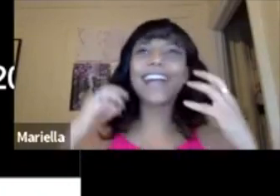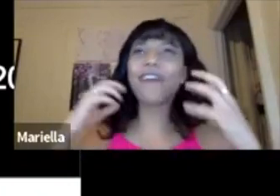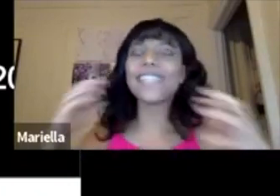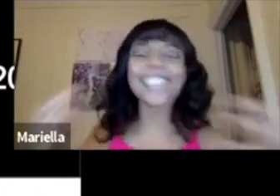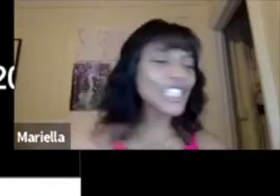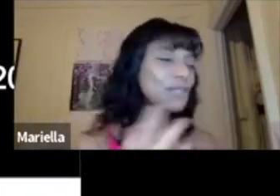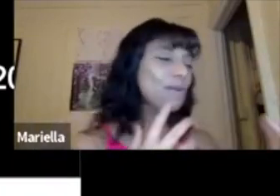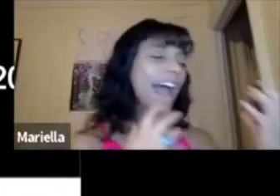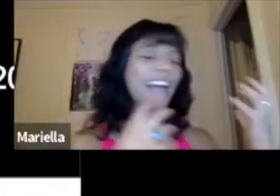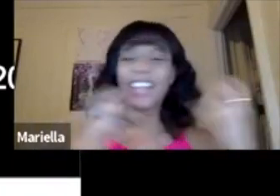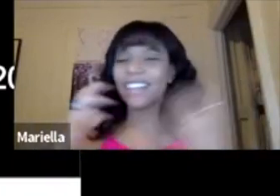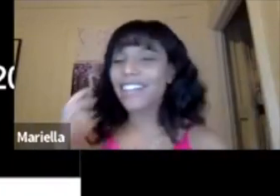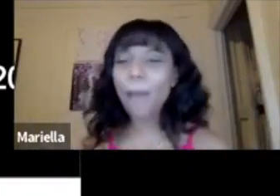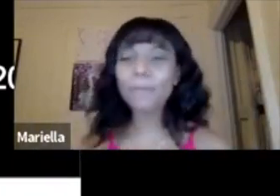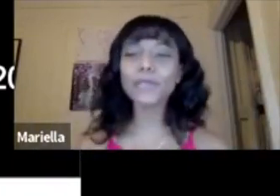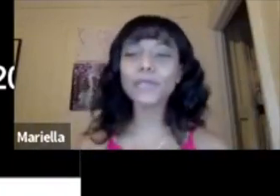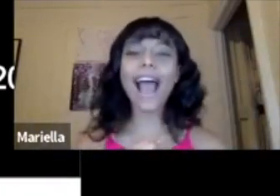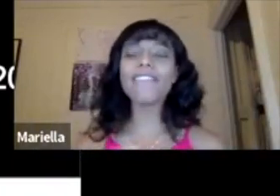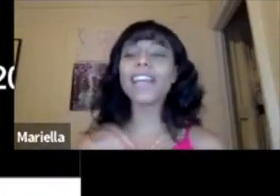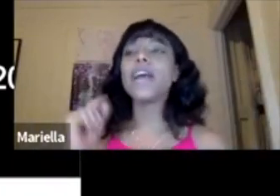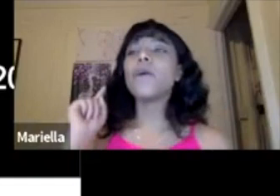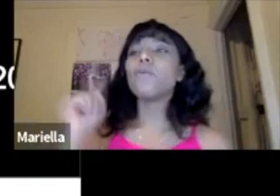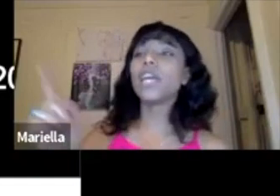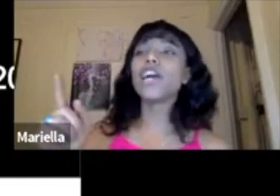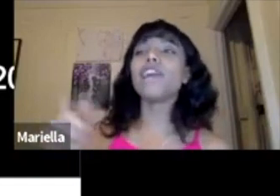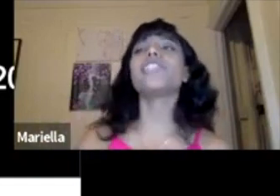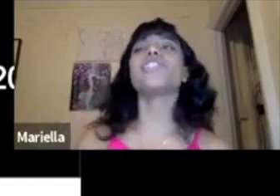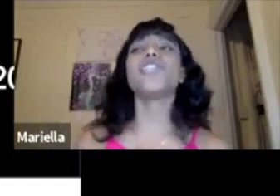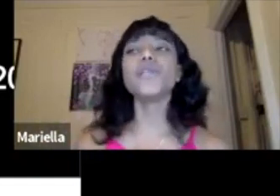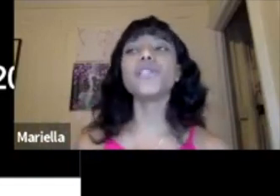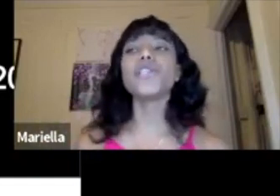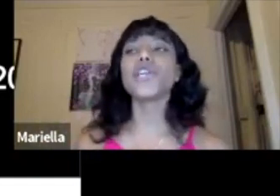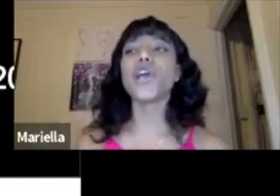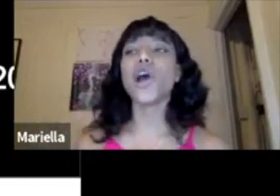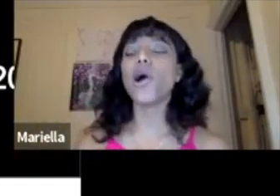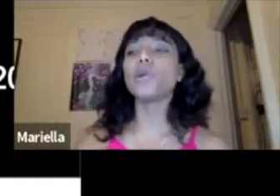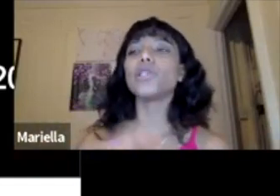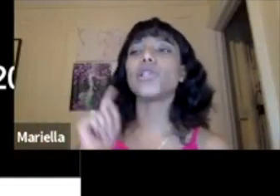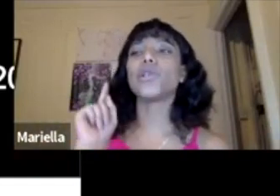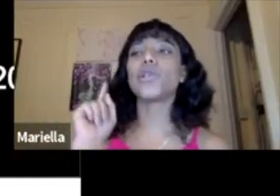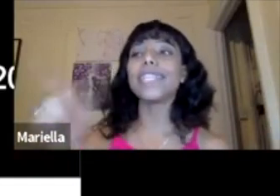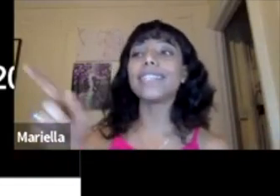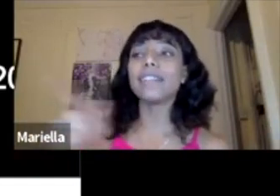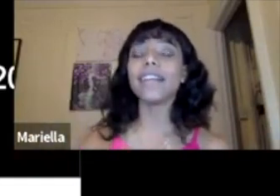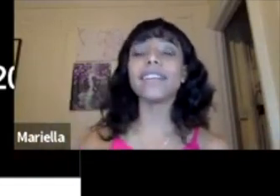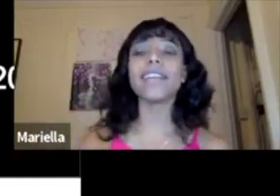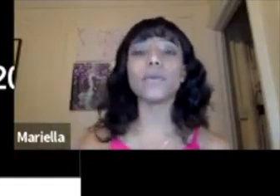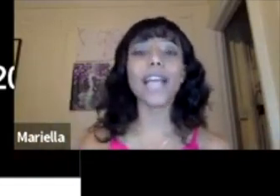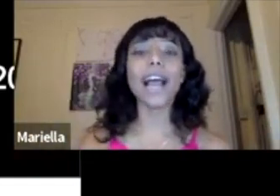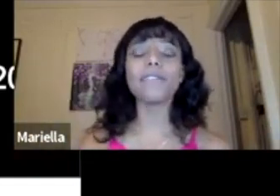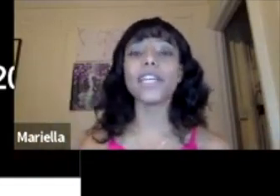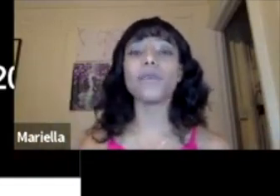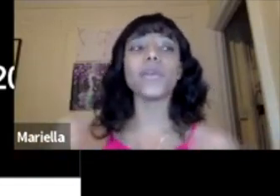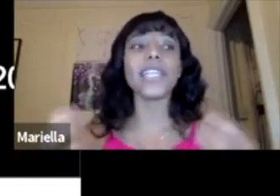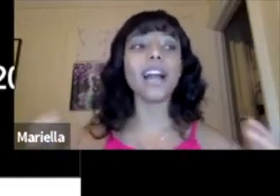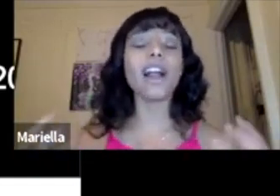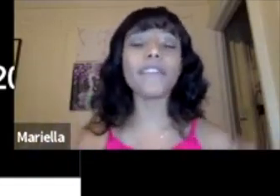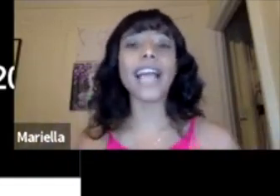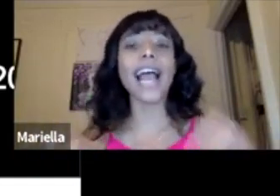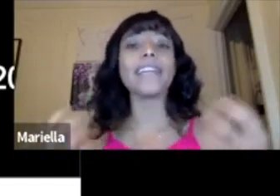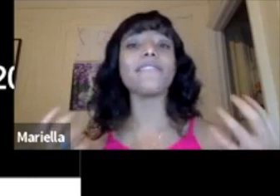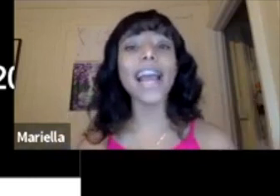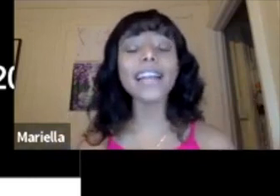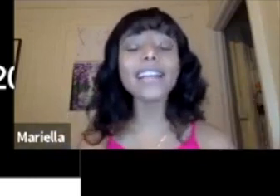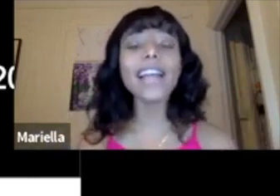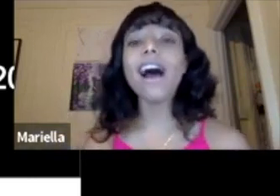the conversations we're having, the topics we're having, we encourage you to go to this link that we have here. We are having